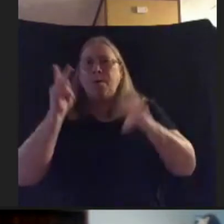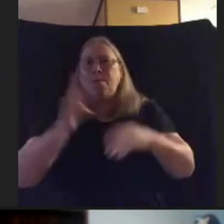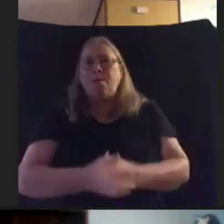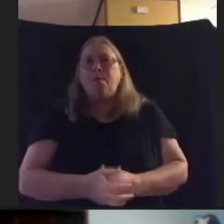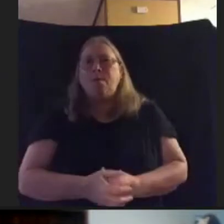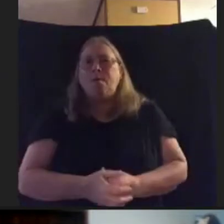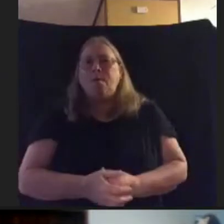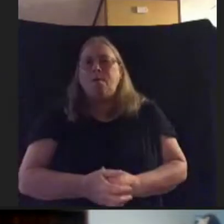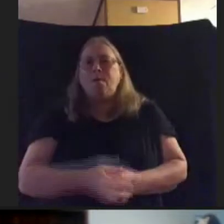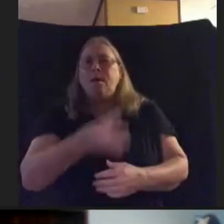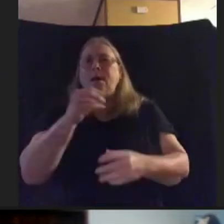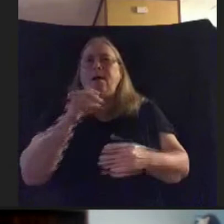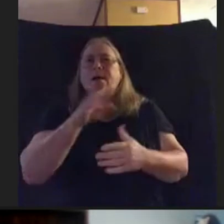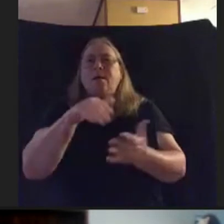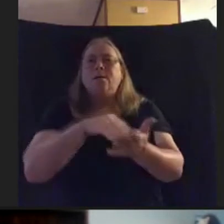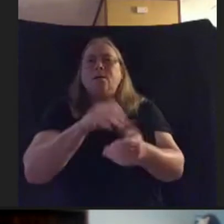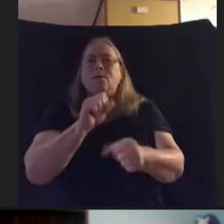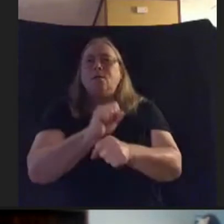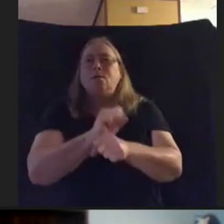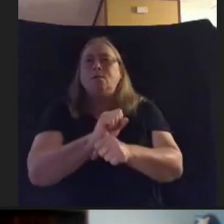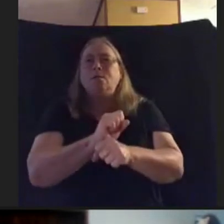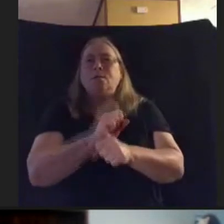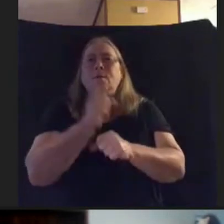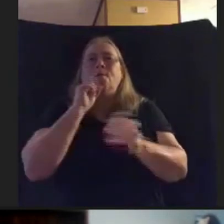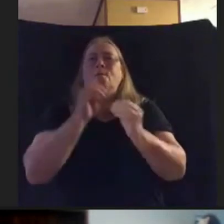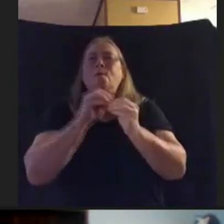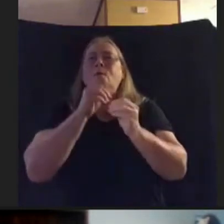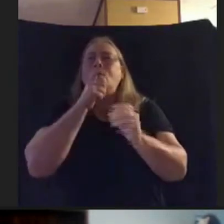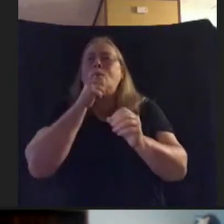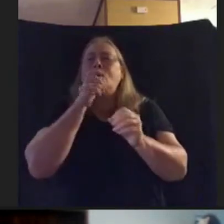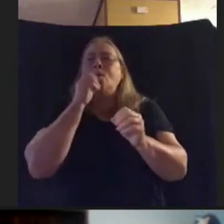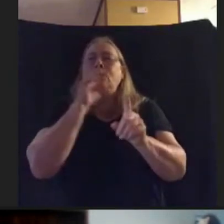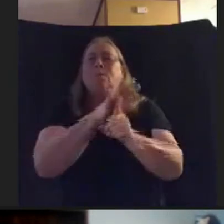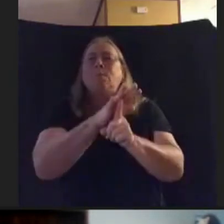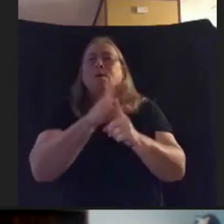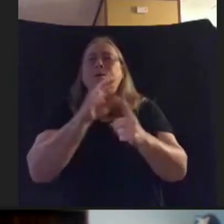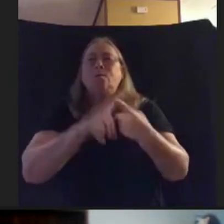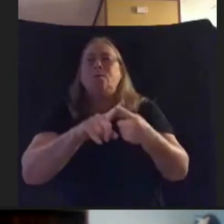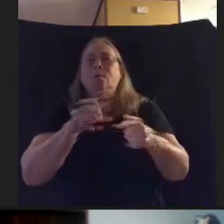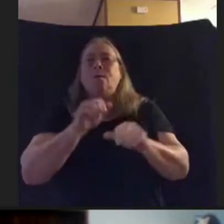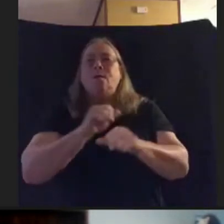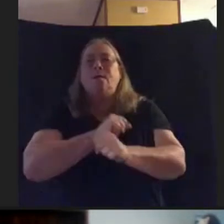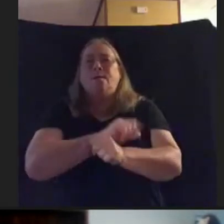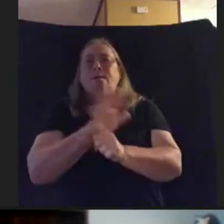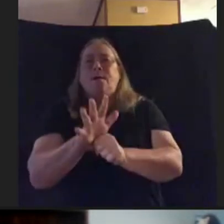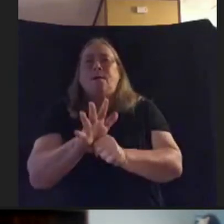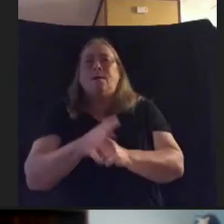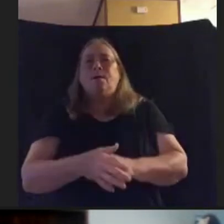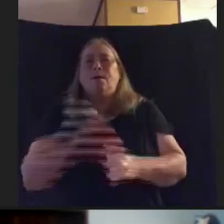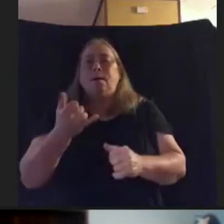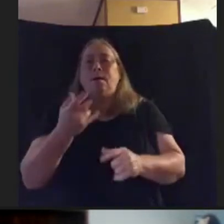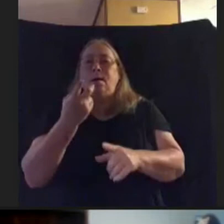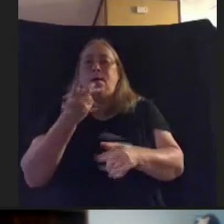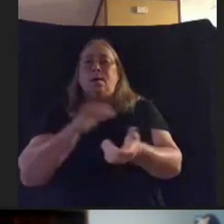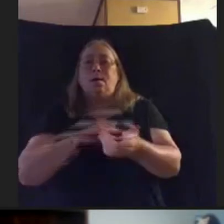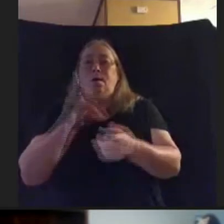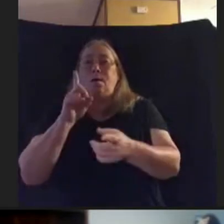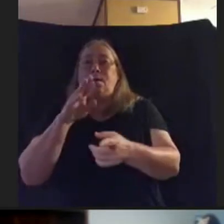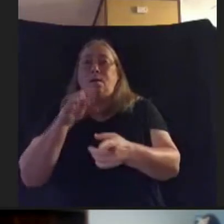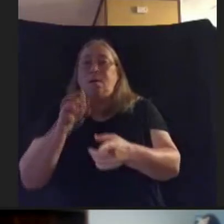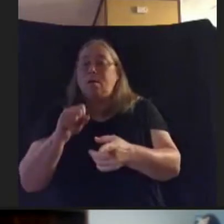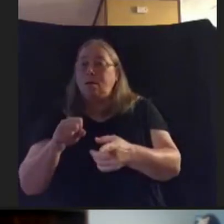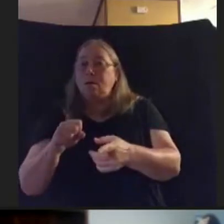essential jobs that leave more exposed to the virus, such as the poultry workers. Dr. Dobbs, can you take that? We do have